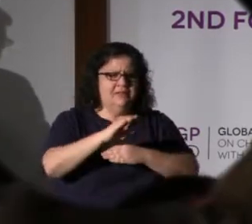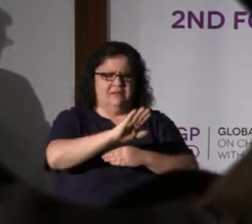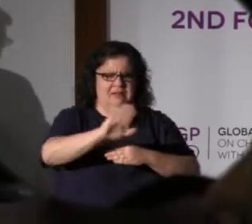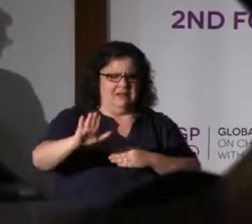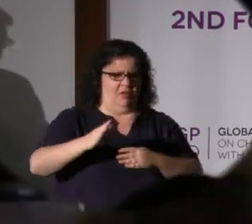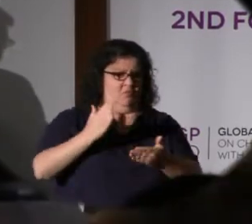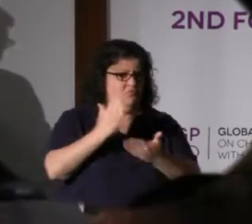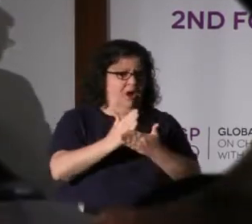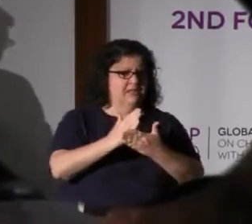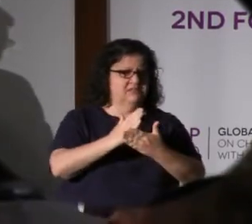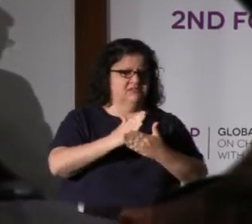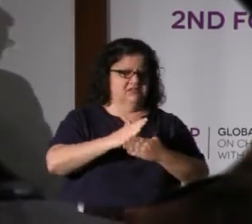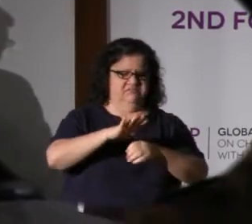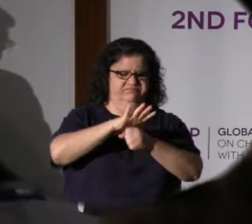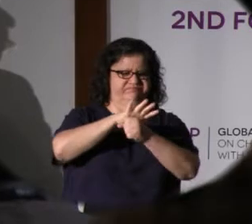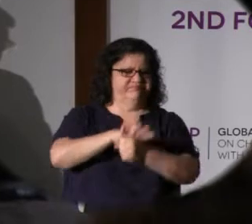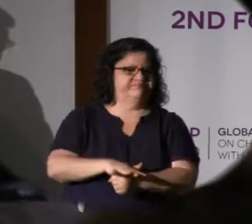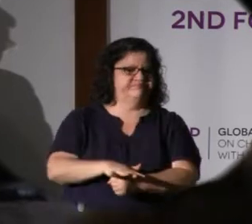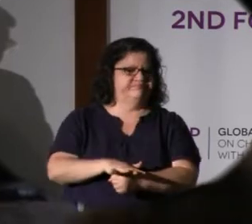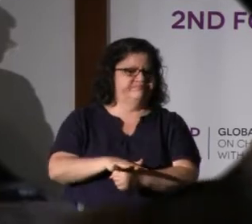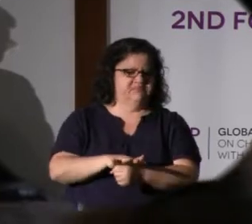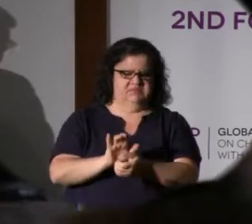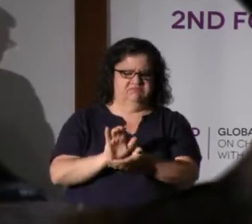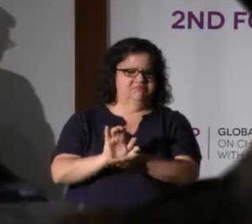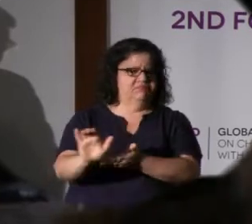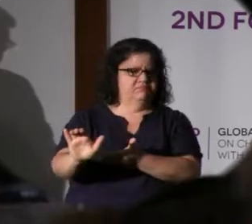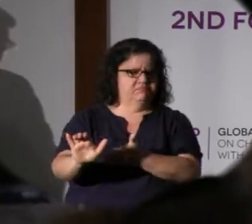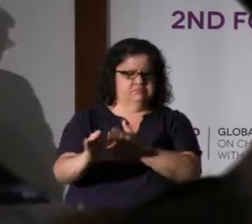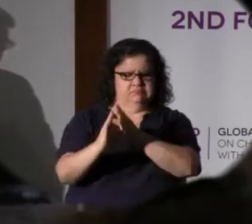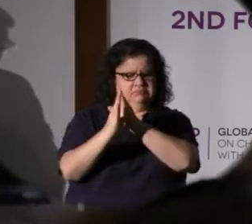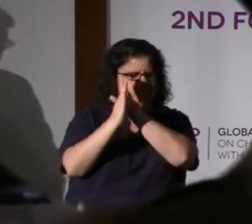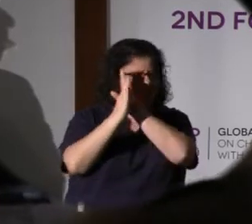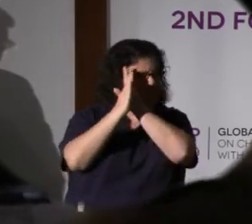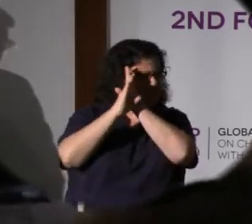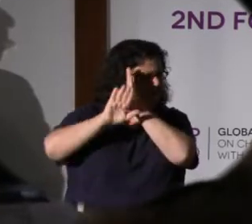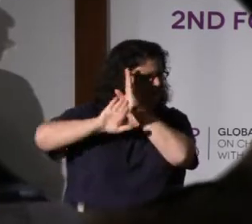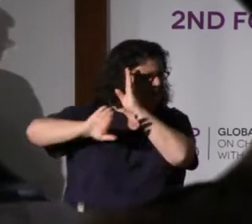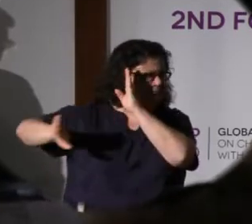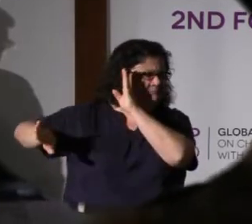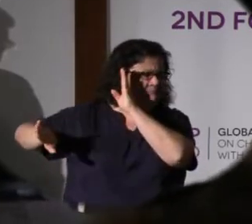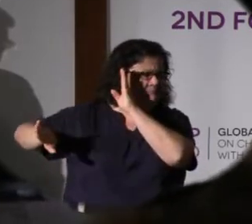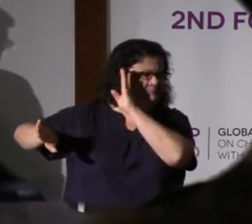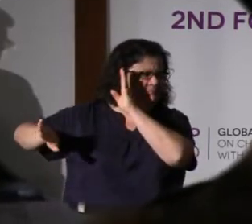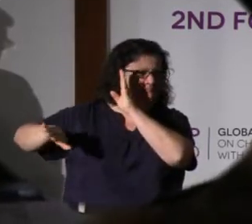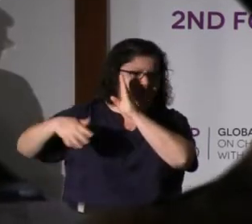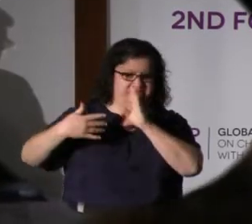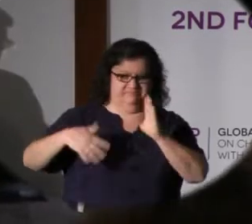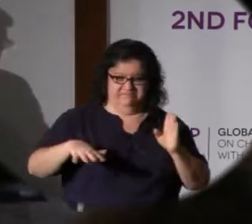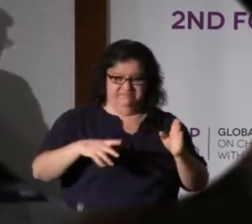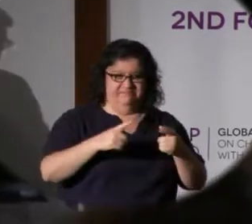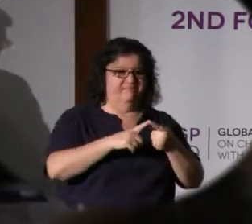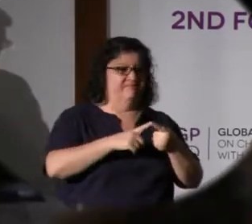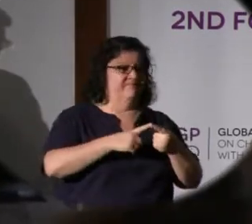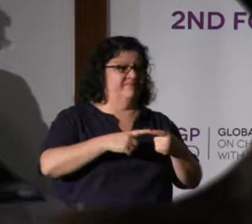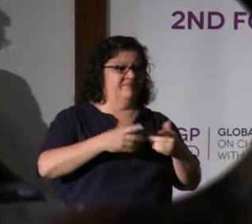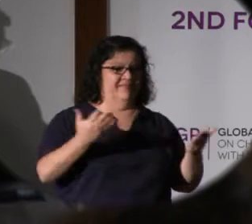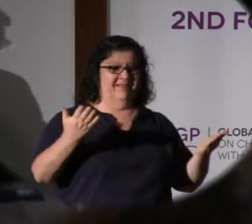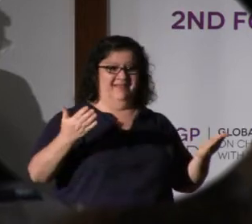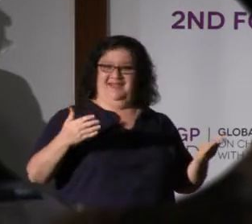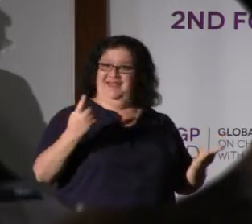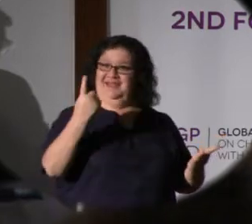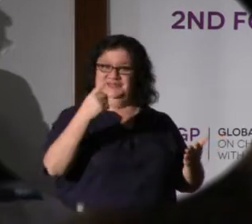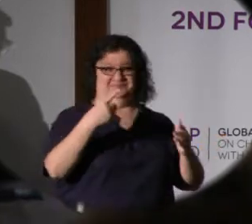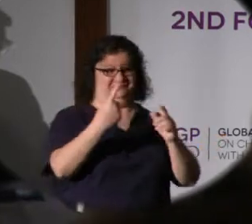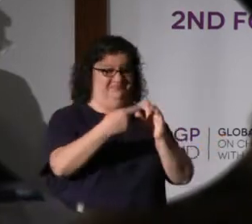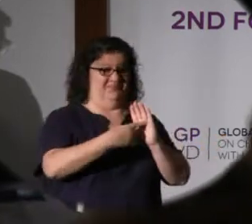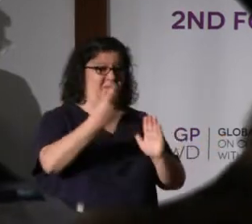being counted out. A young deaf man ready to join the workforce, told to limit his horizon and